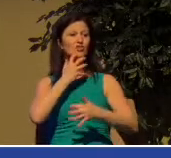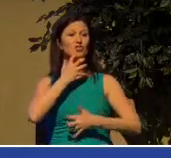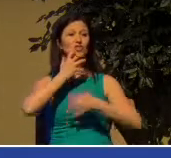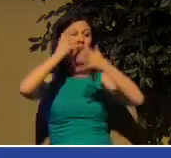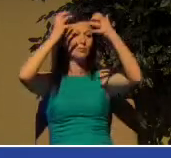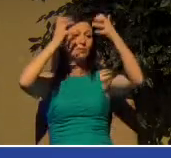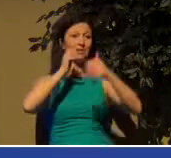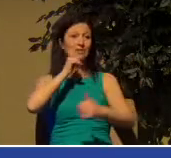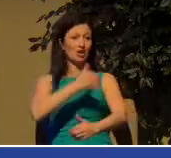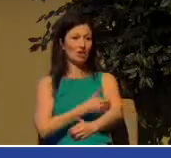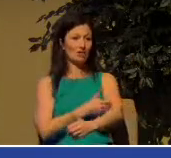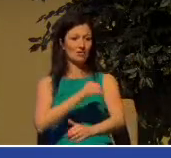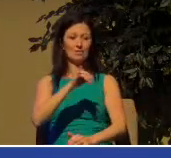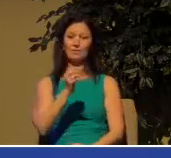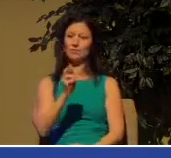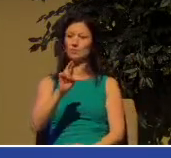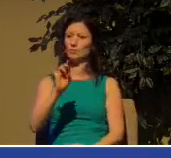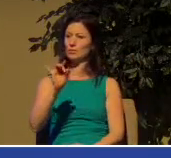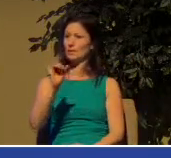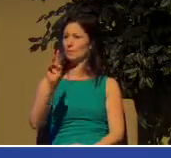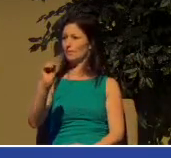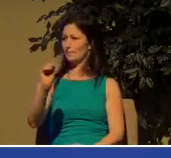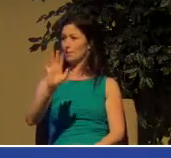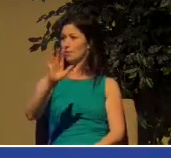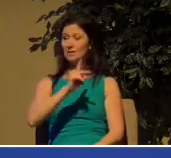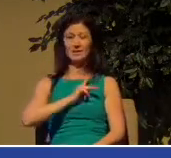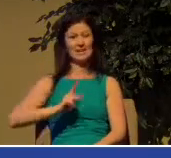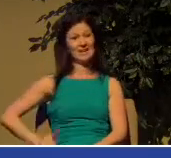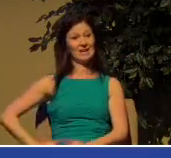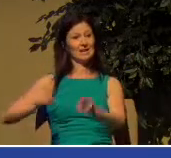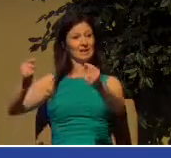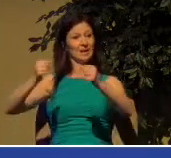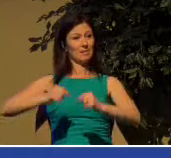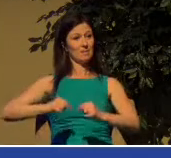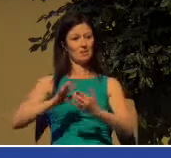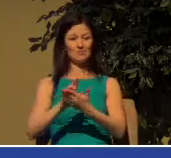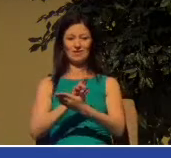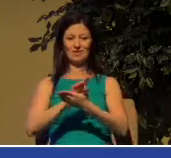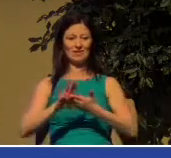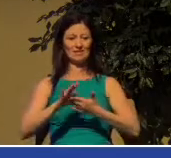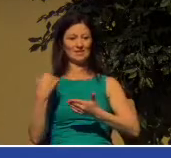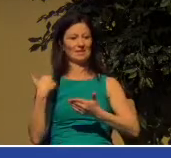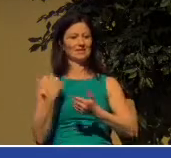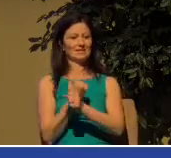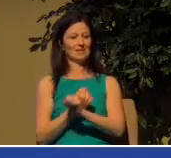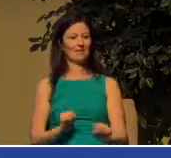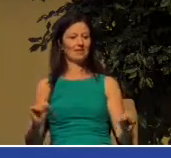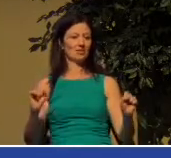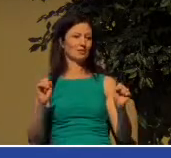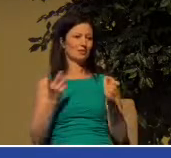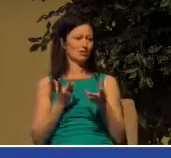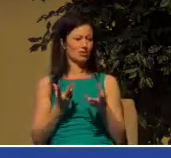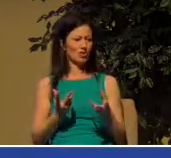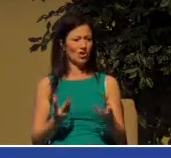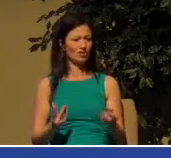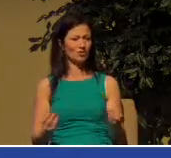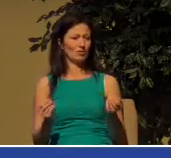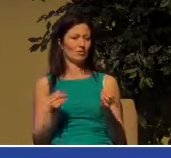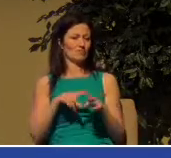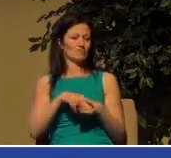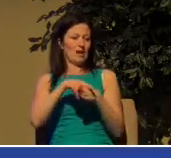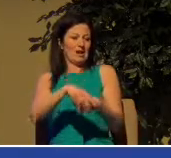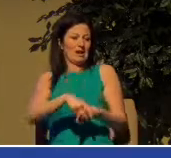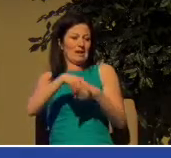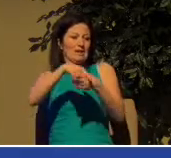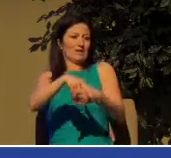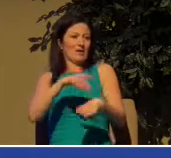see, your king comes to you, righteous and having salvation, gentle and riding on a donkey,